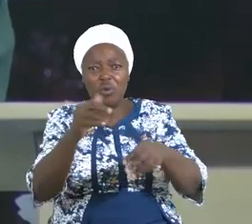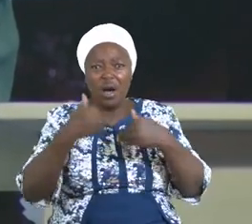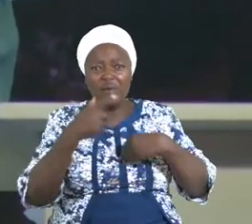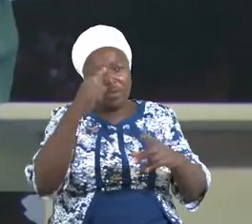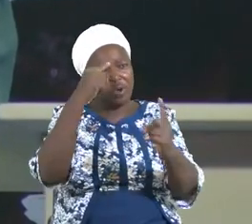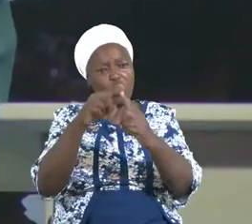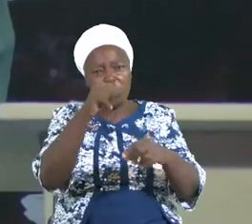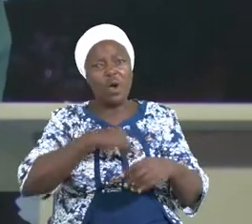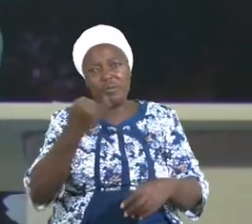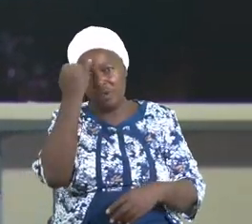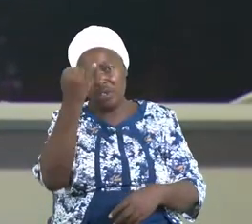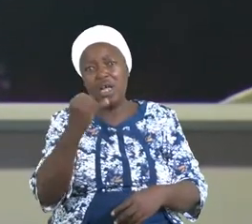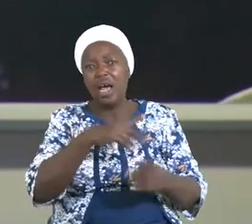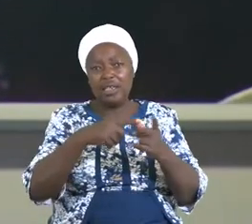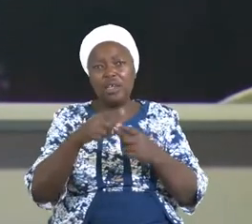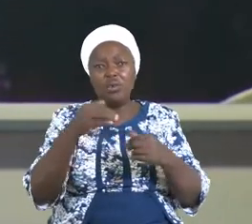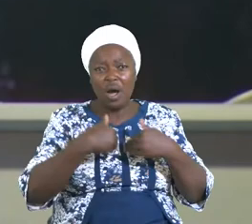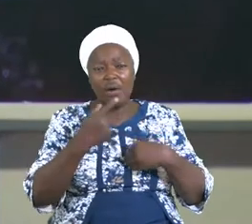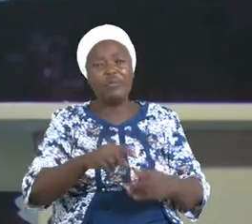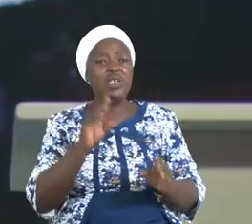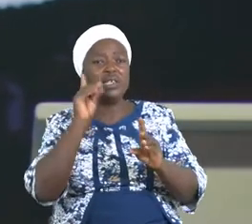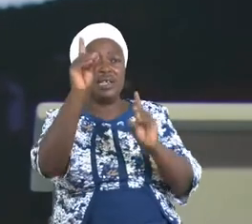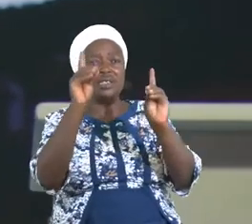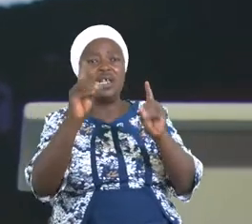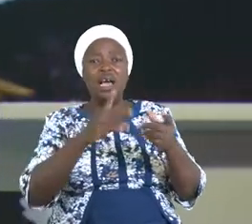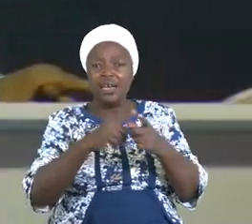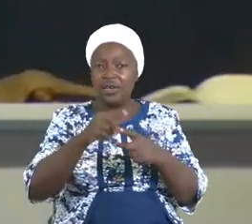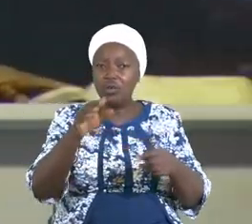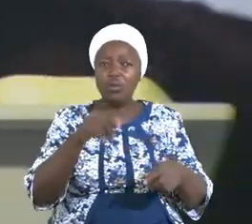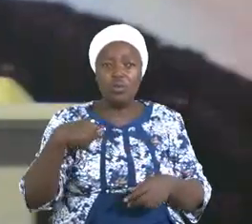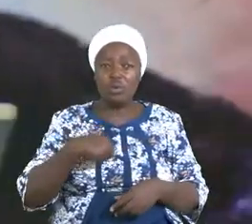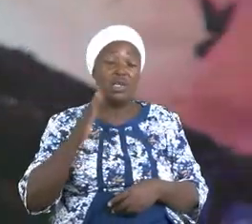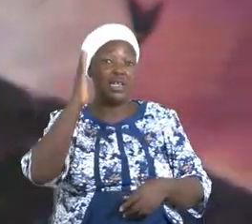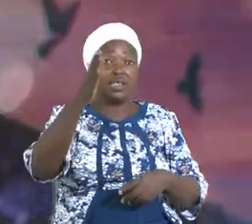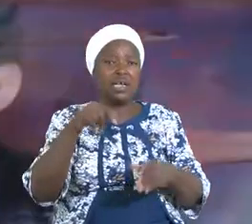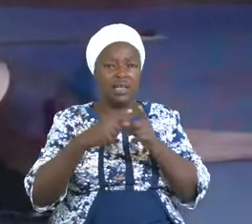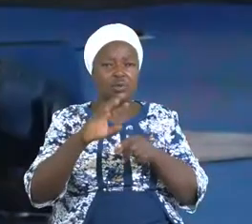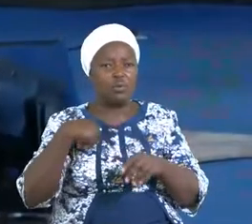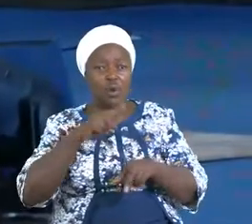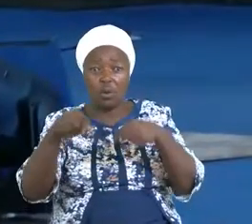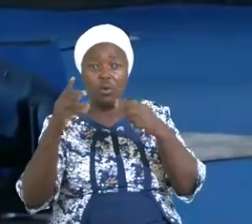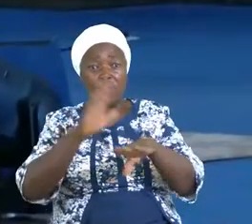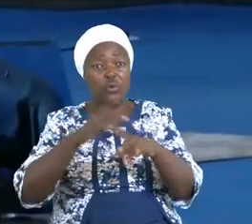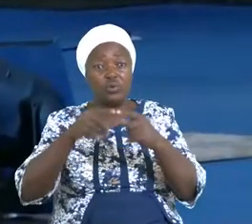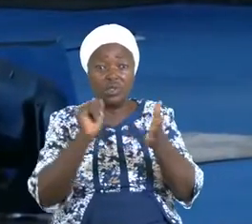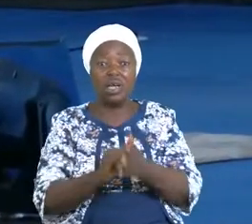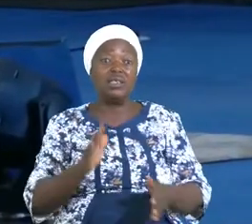an ideal. You have a destiny. And you are going on to that